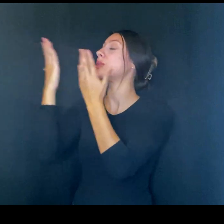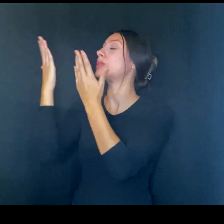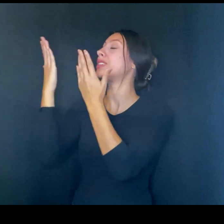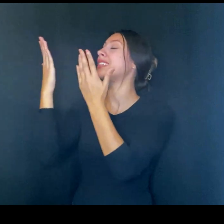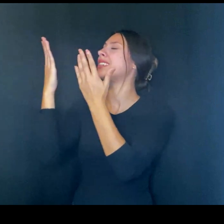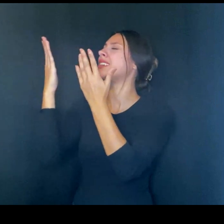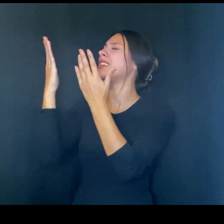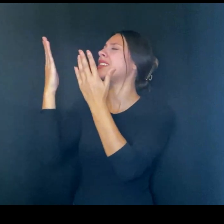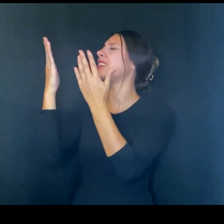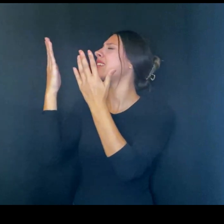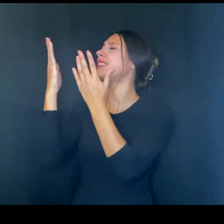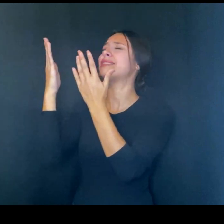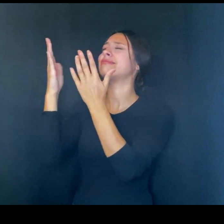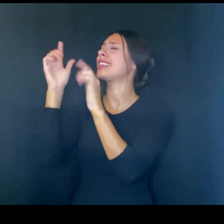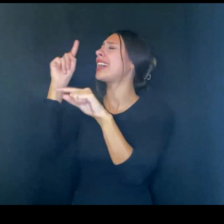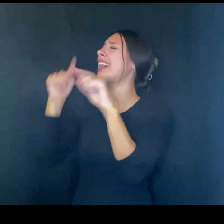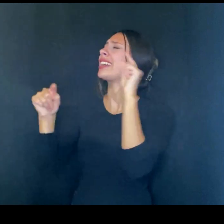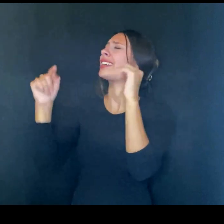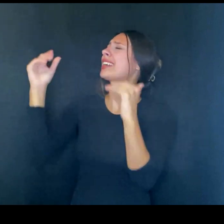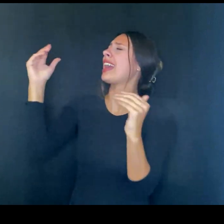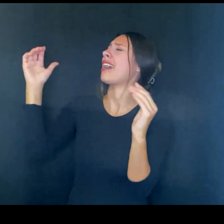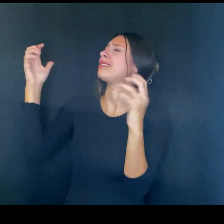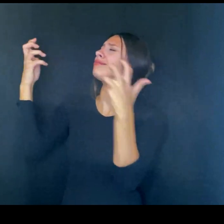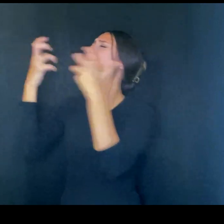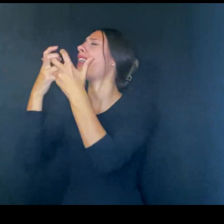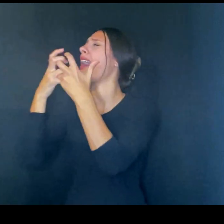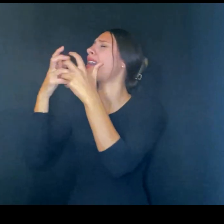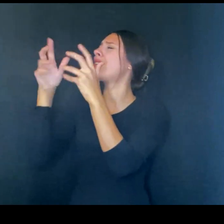The matchless, undefeated, priceless name of Jesus.